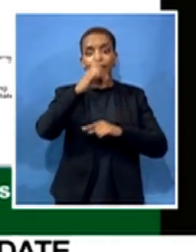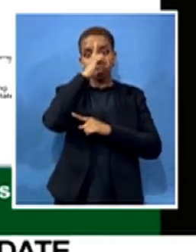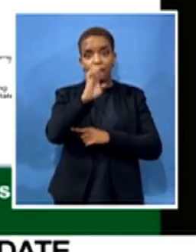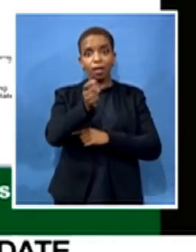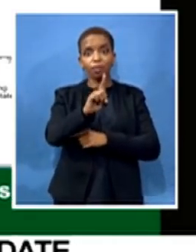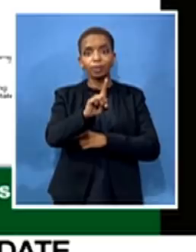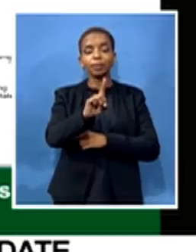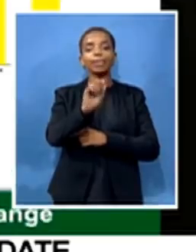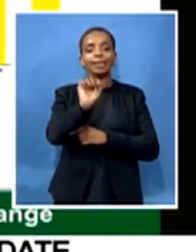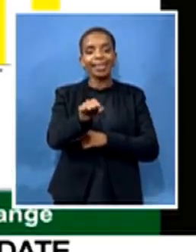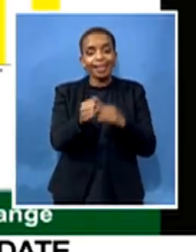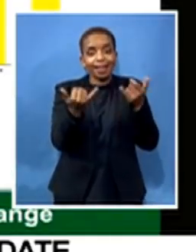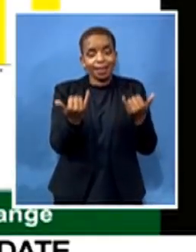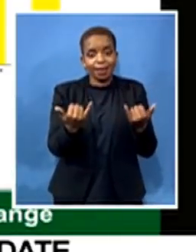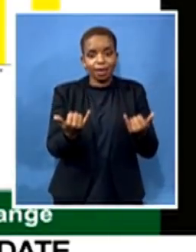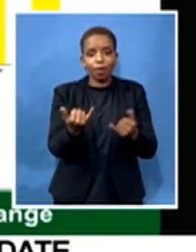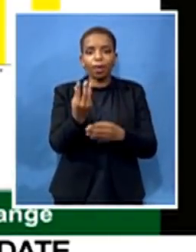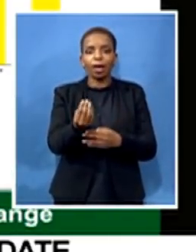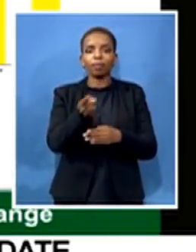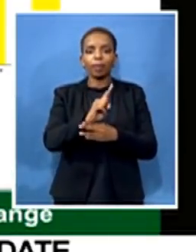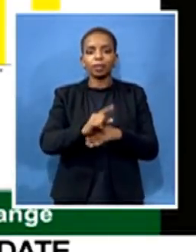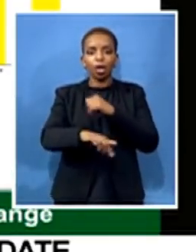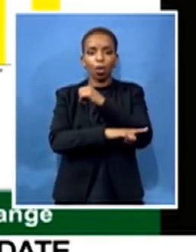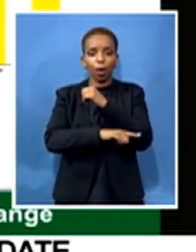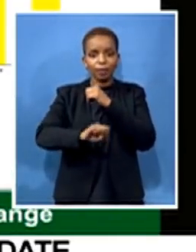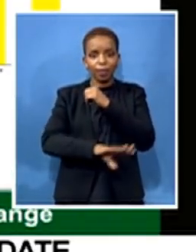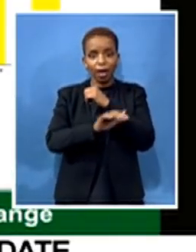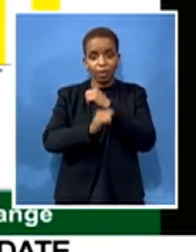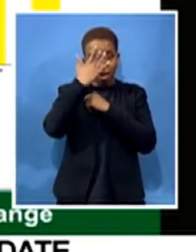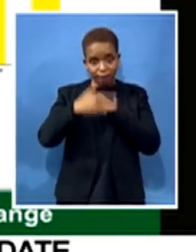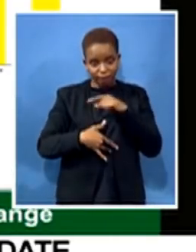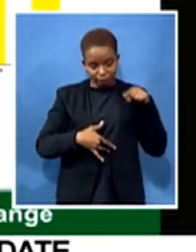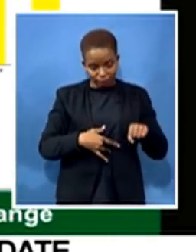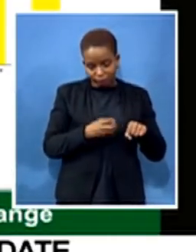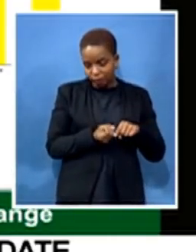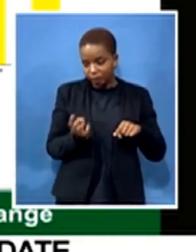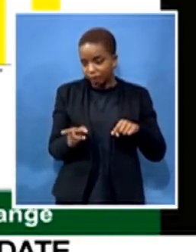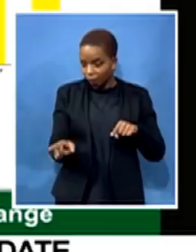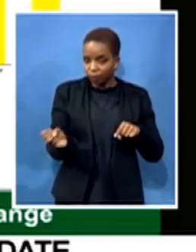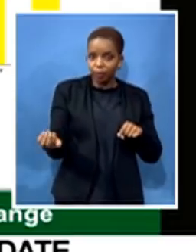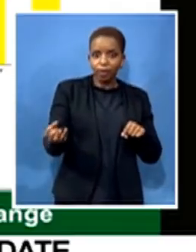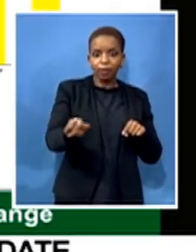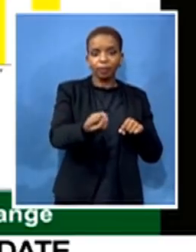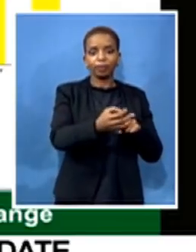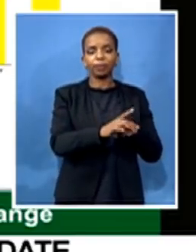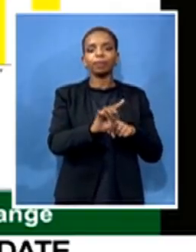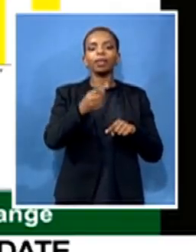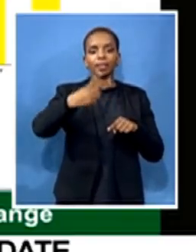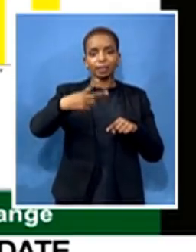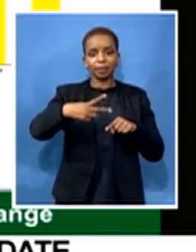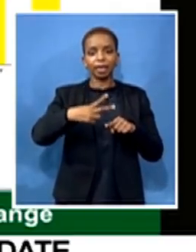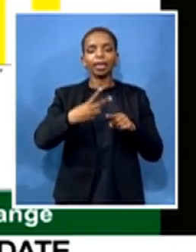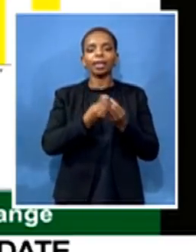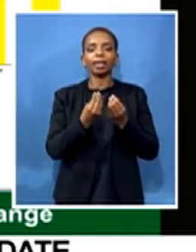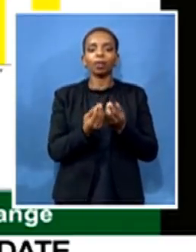internal transmission, which is a second wave of what we would have expected. But if we had not done the lockdown, we would have actually been hit